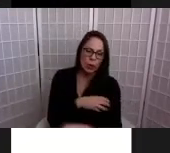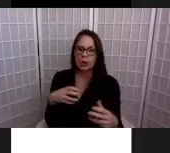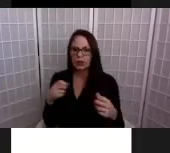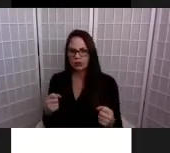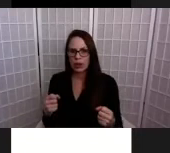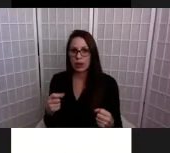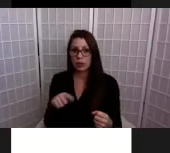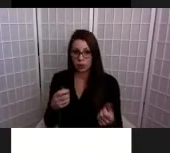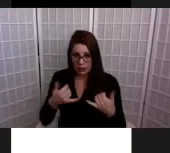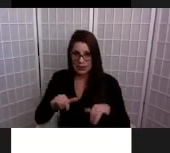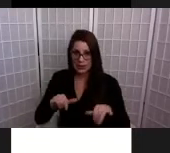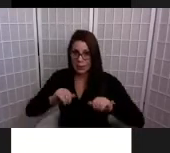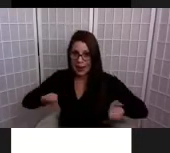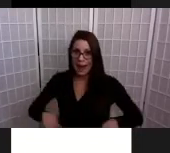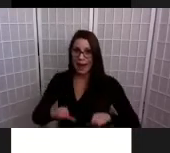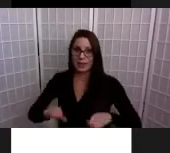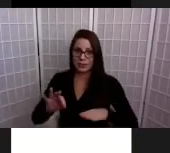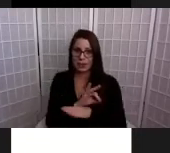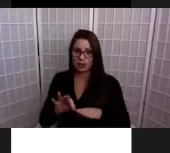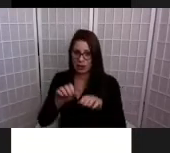and functional, but it is a little bit